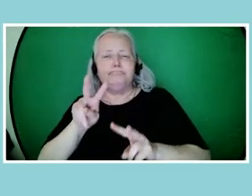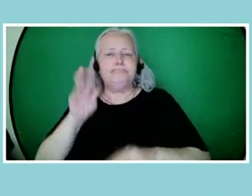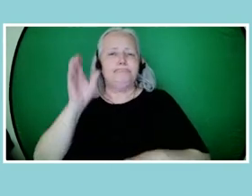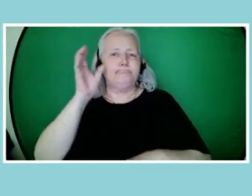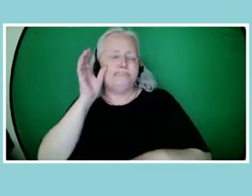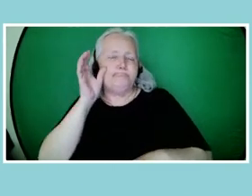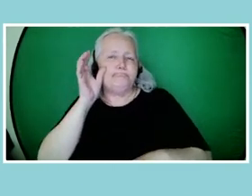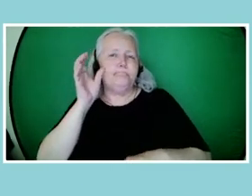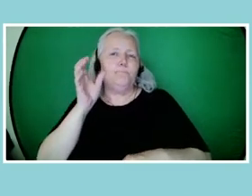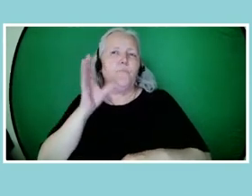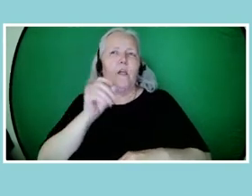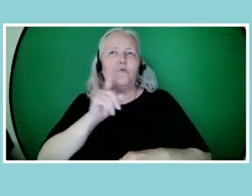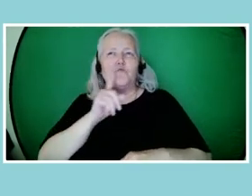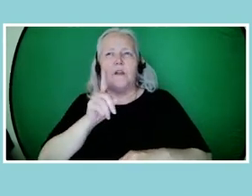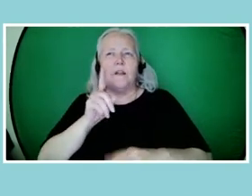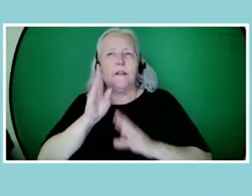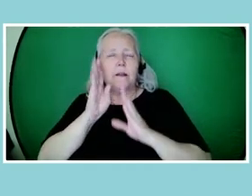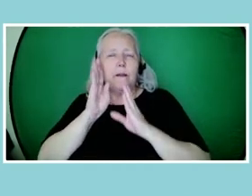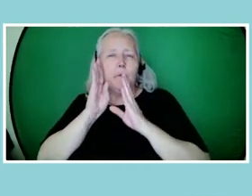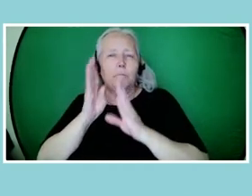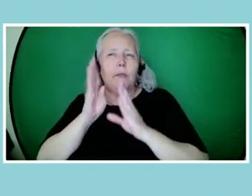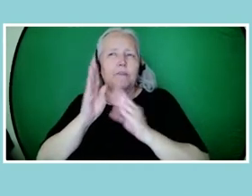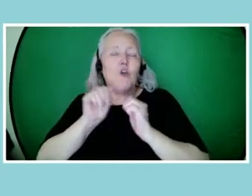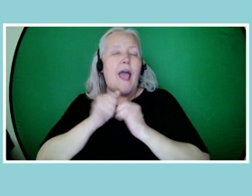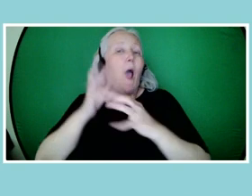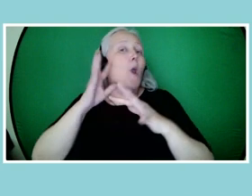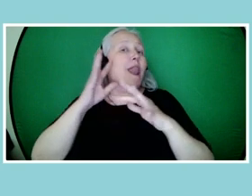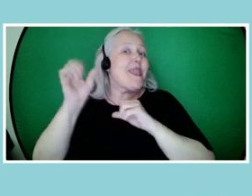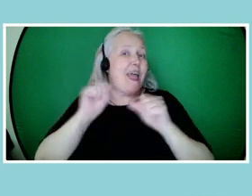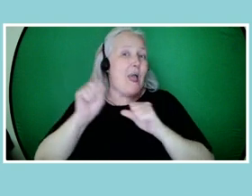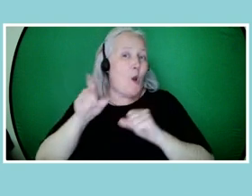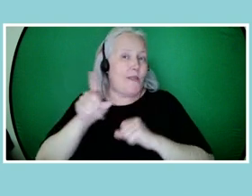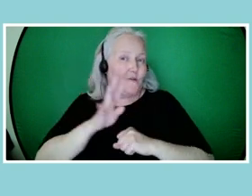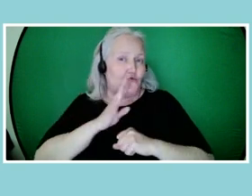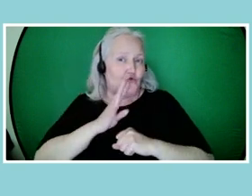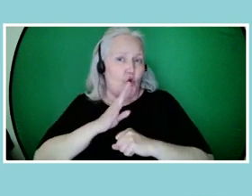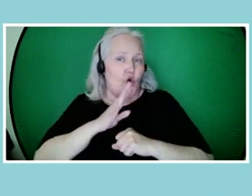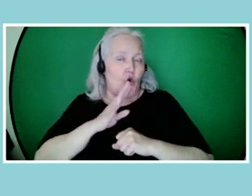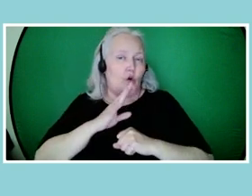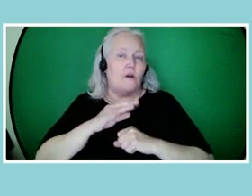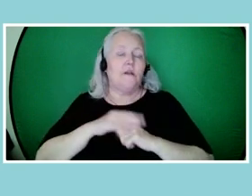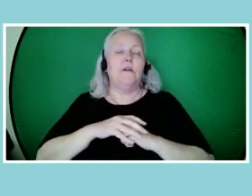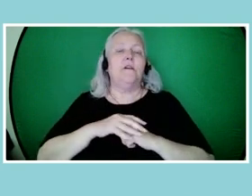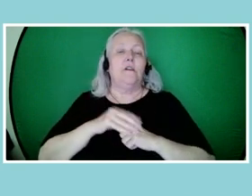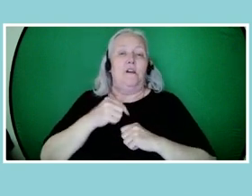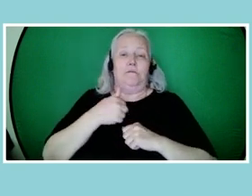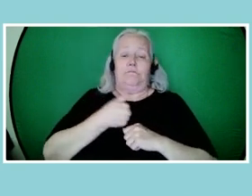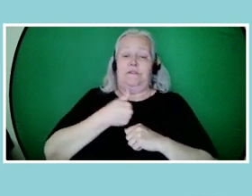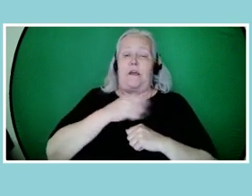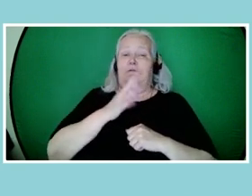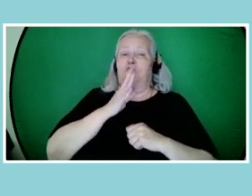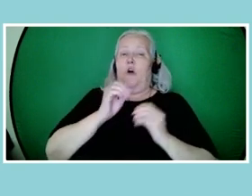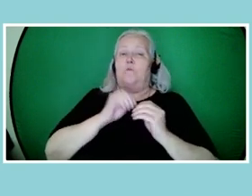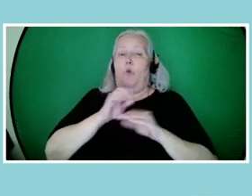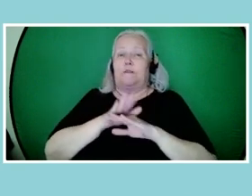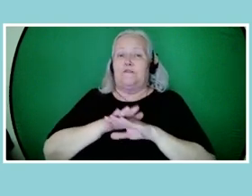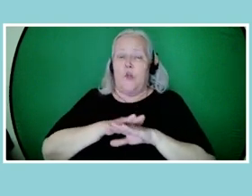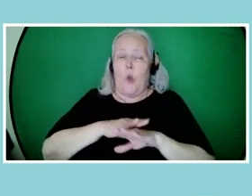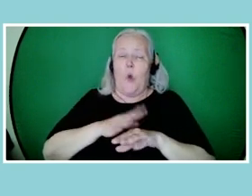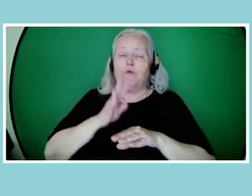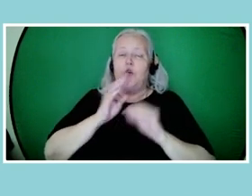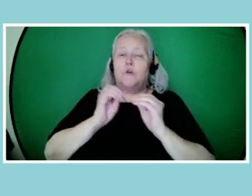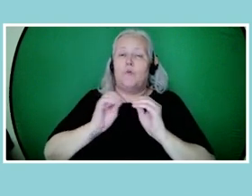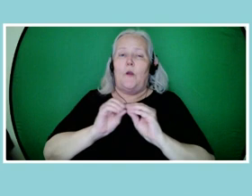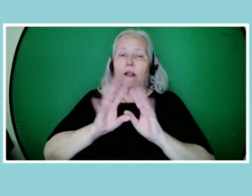pay attention to the volume you're speaking at. Try to speak slowly, clearly, right? Don't move